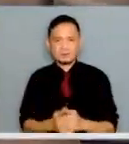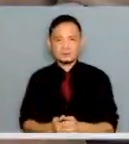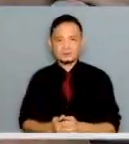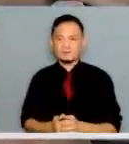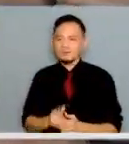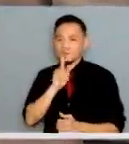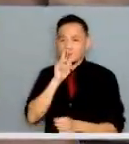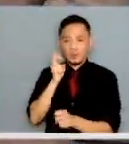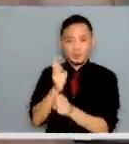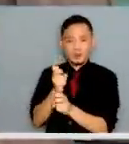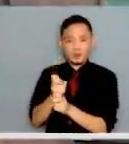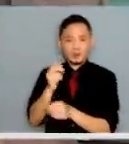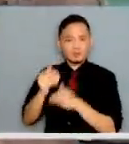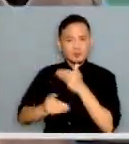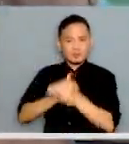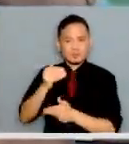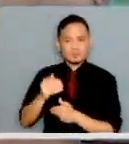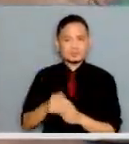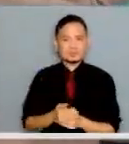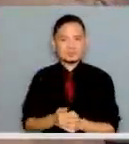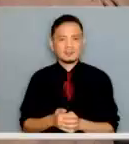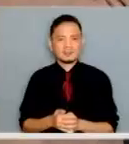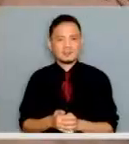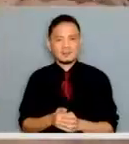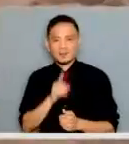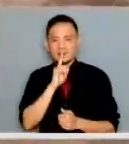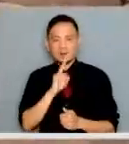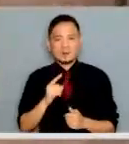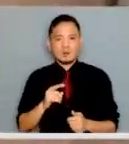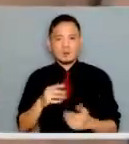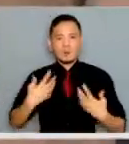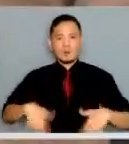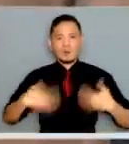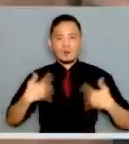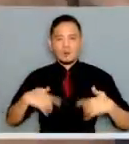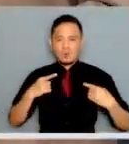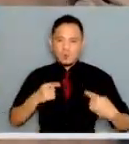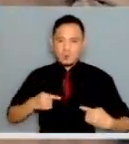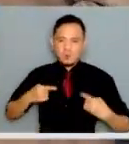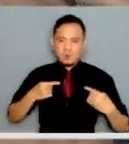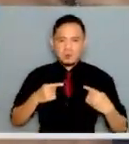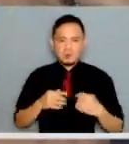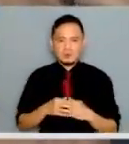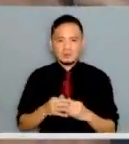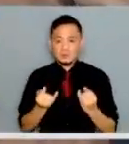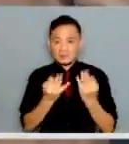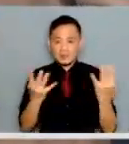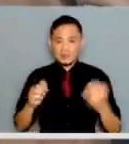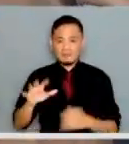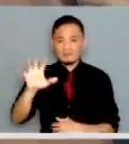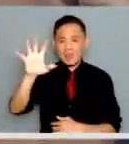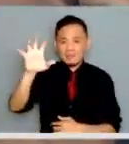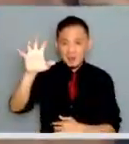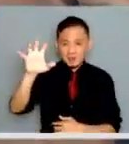difficult. According to Jasmine, daunting nga daw during the auditions because there were about 500 of